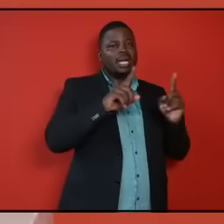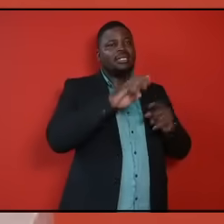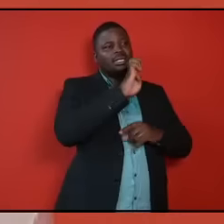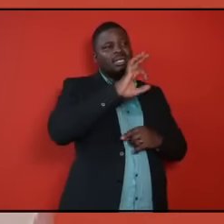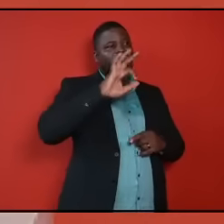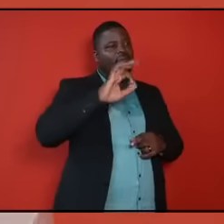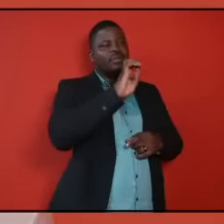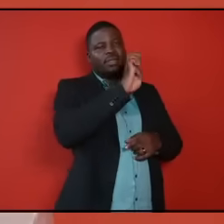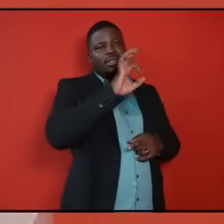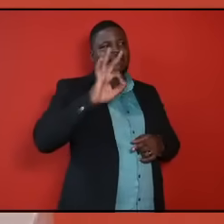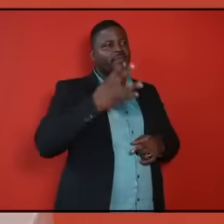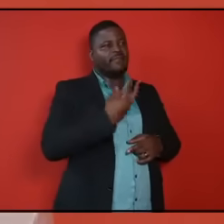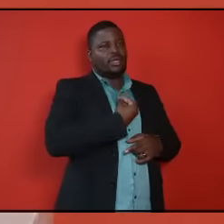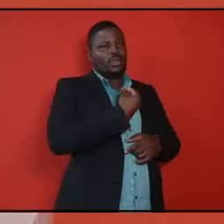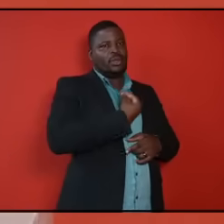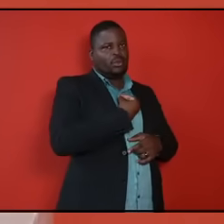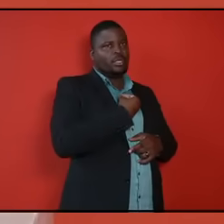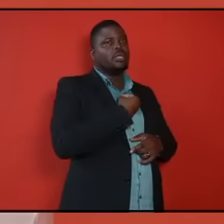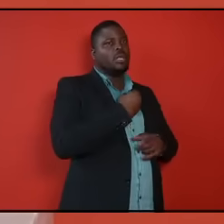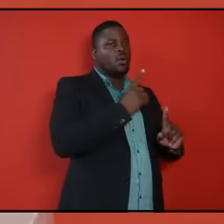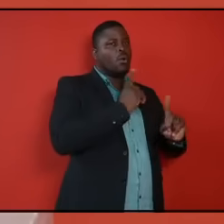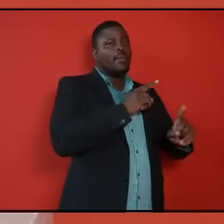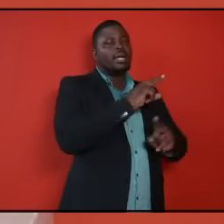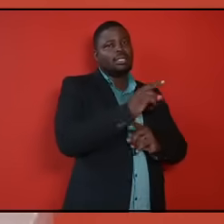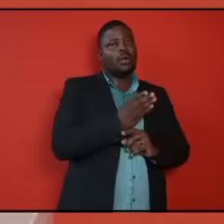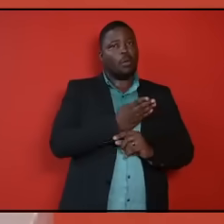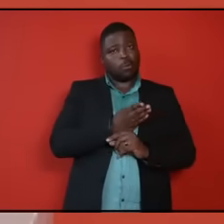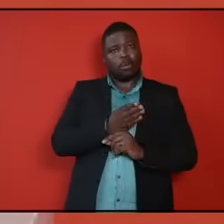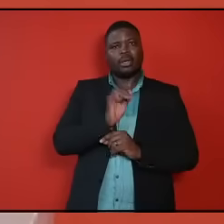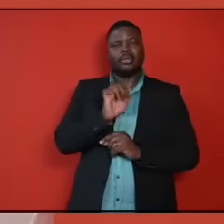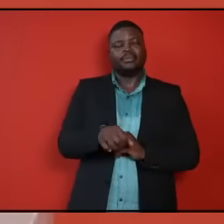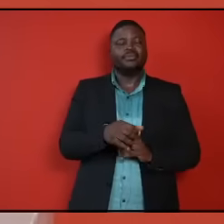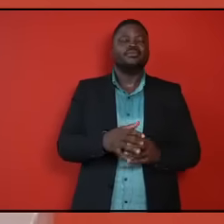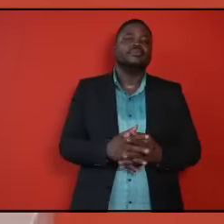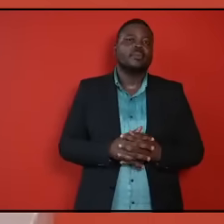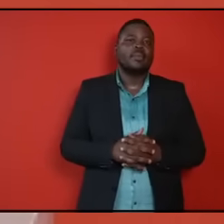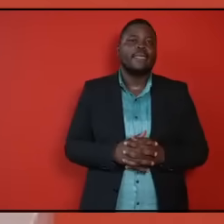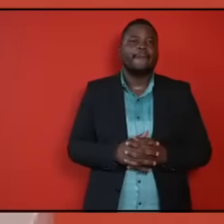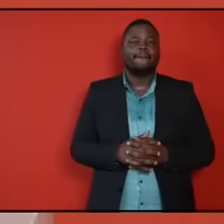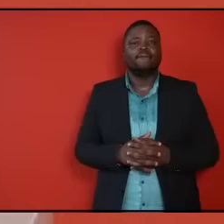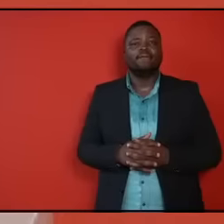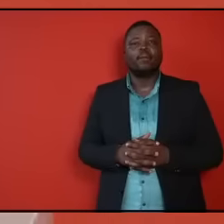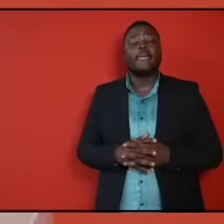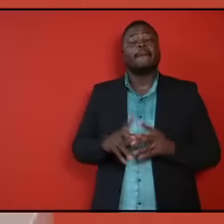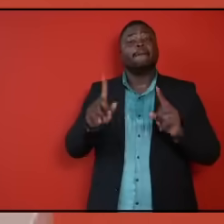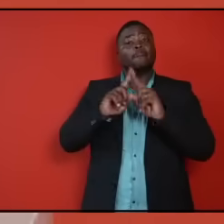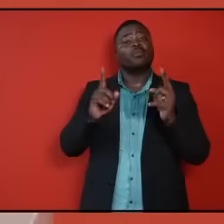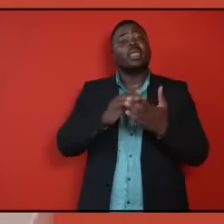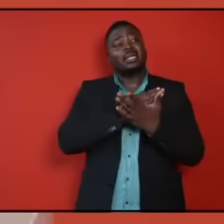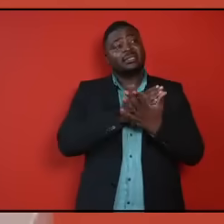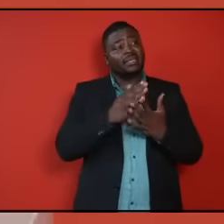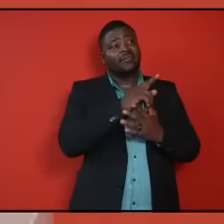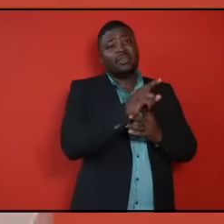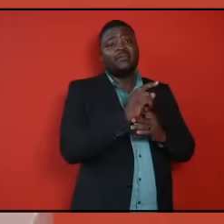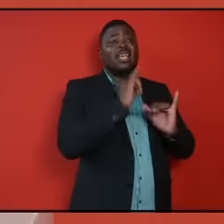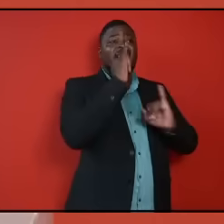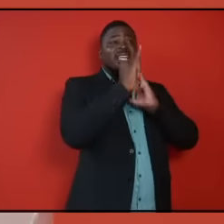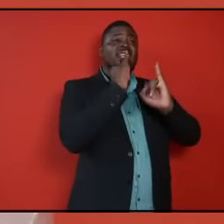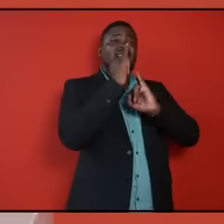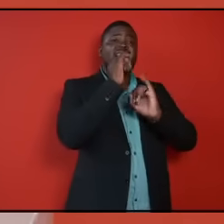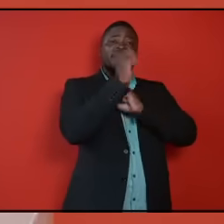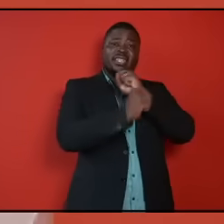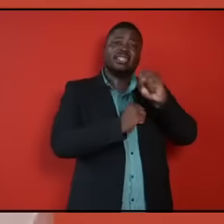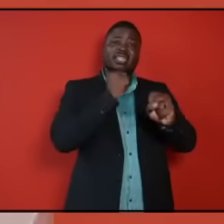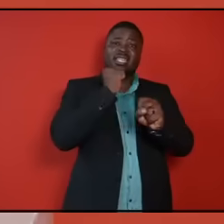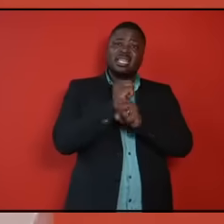withhold their results. But most of them, since the past 11 years, they were able